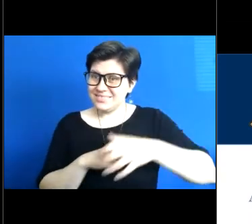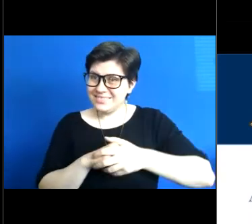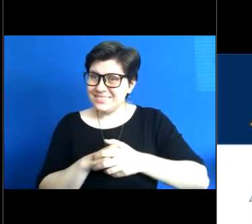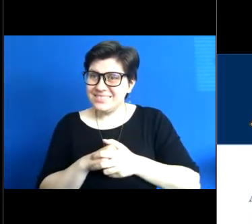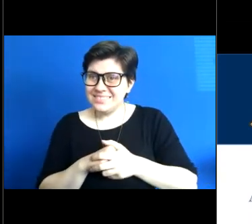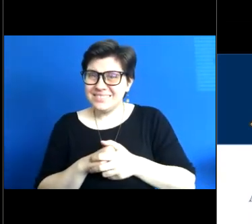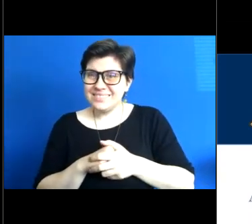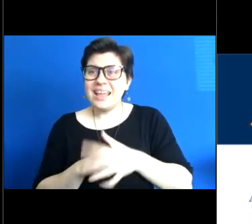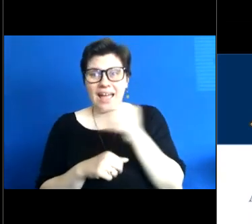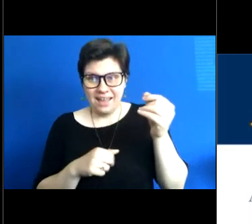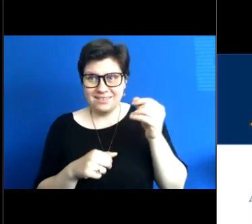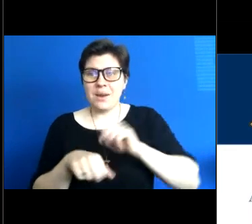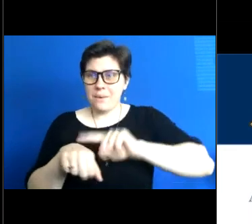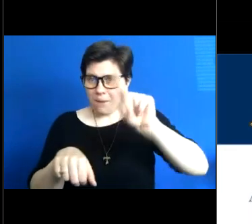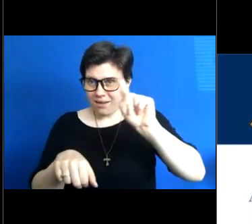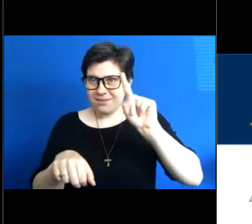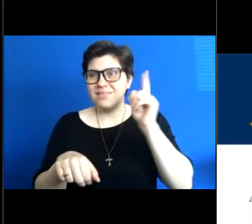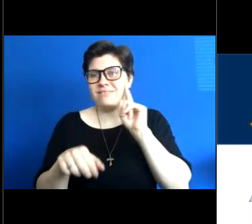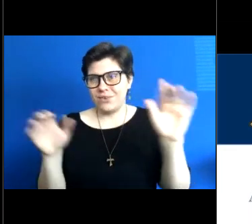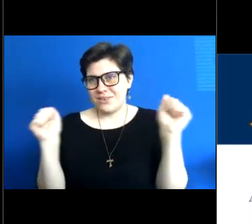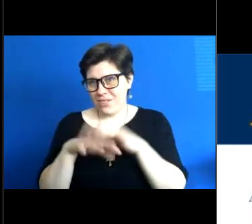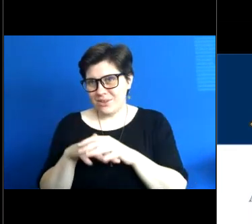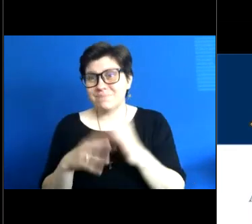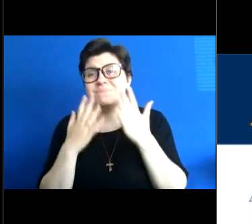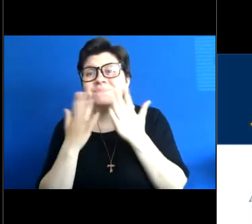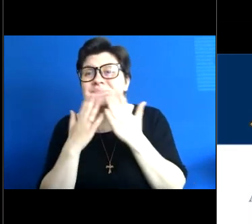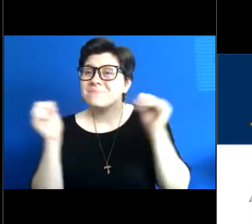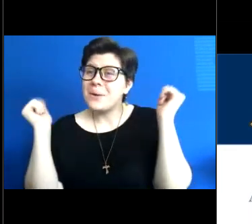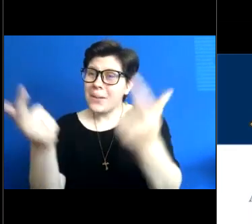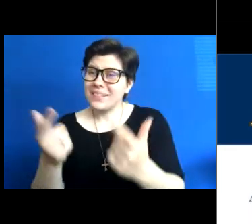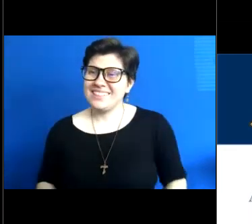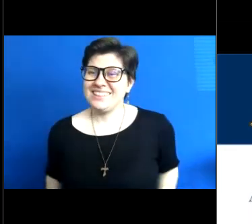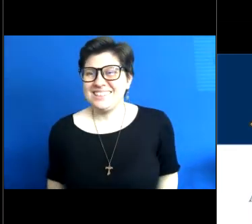well for our virtual gathering at 1. So thank you, everyone.